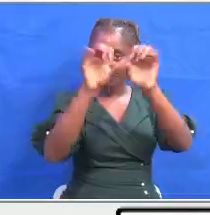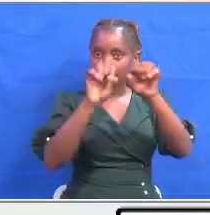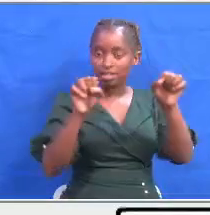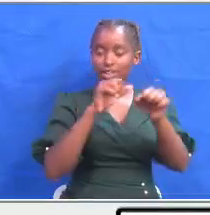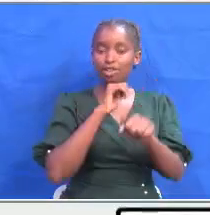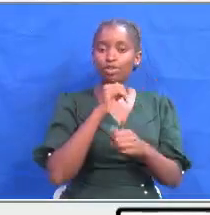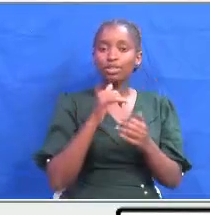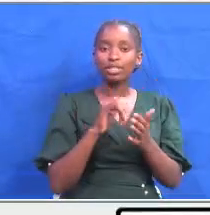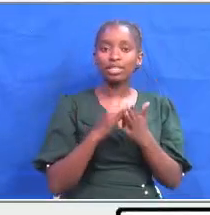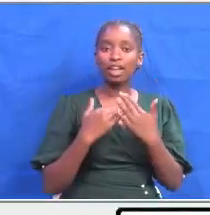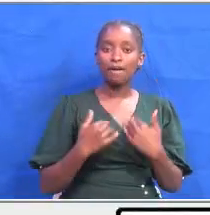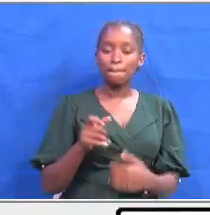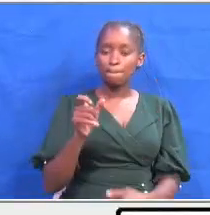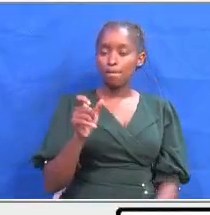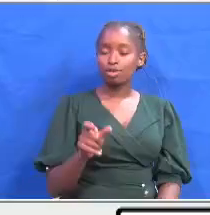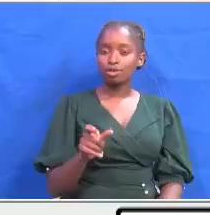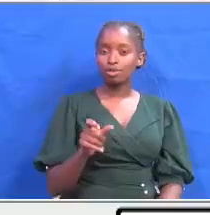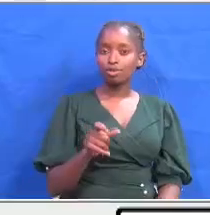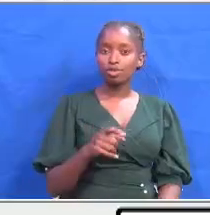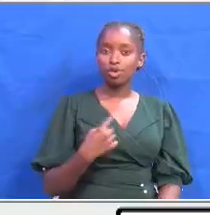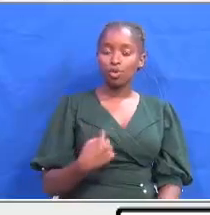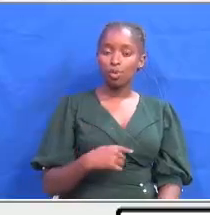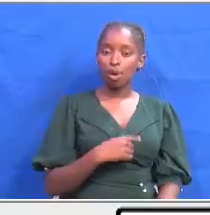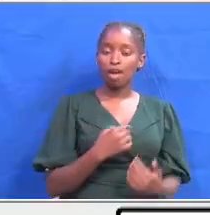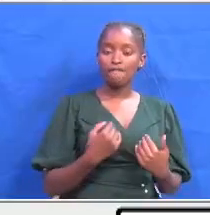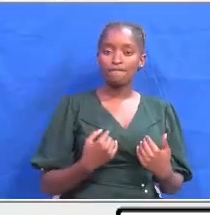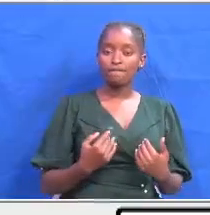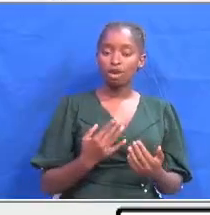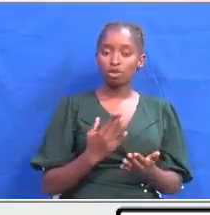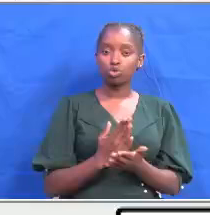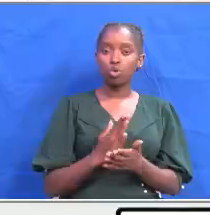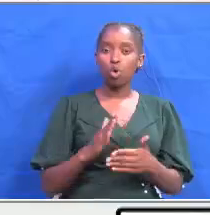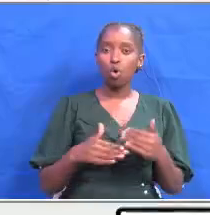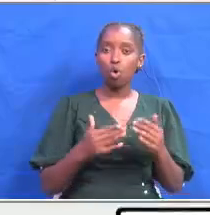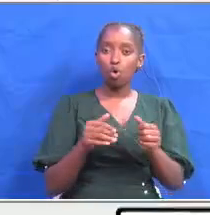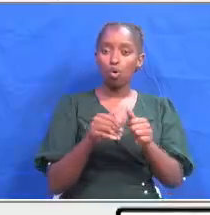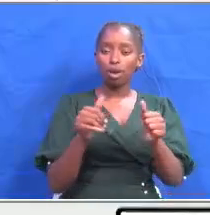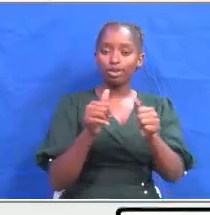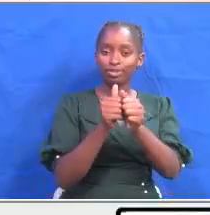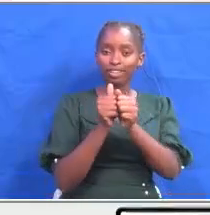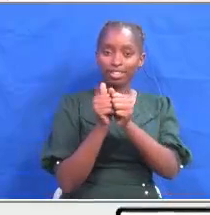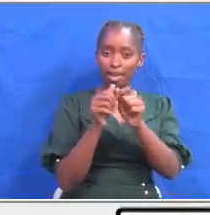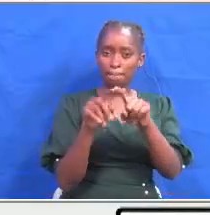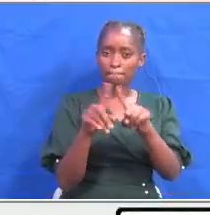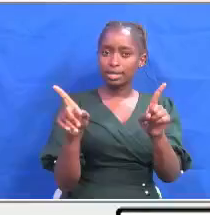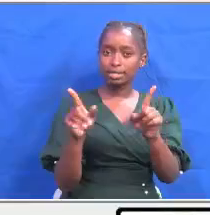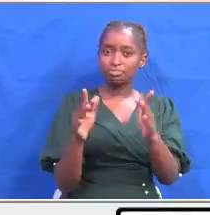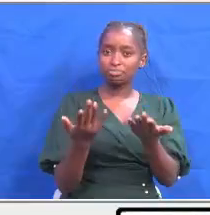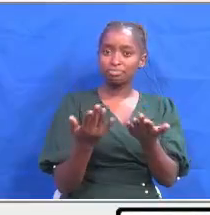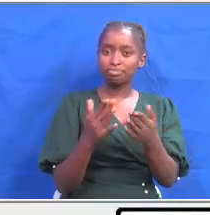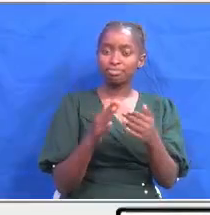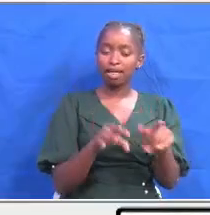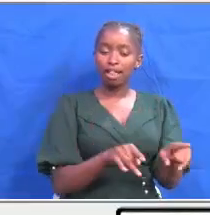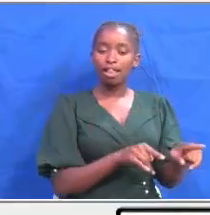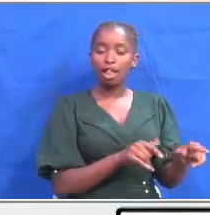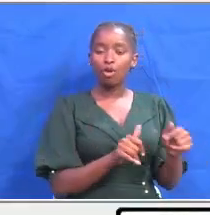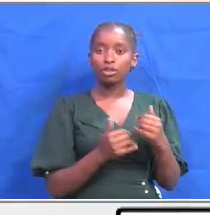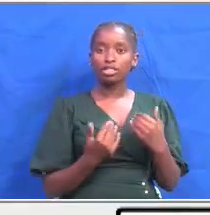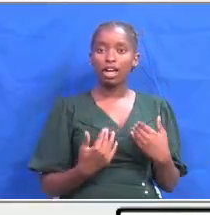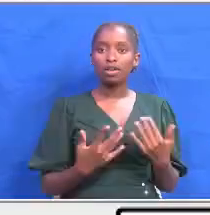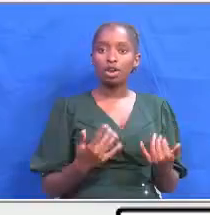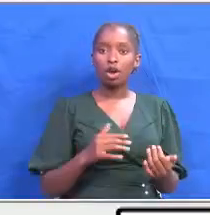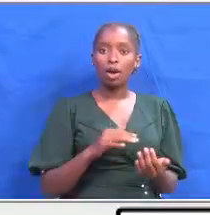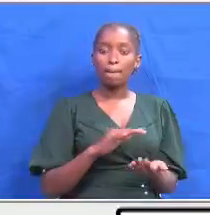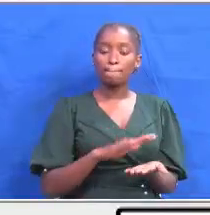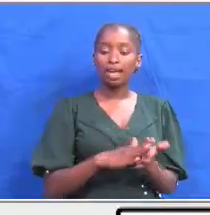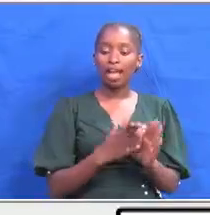person. We agree entirely. But the charges are now mutating into something